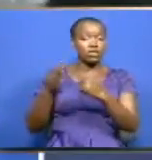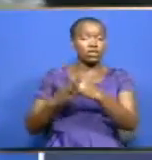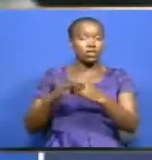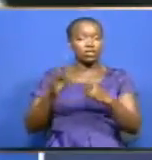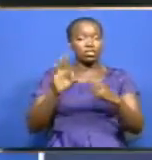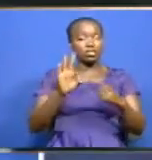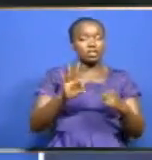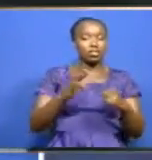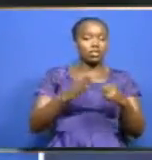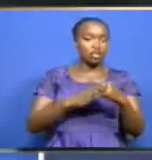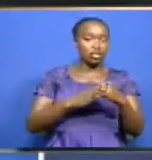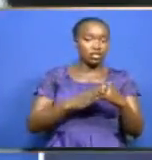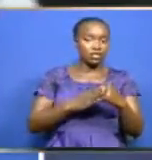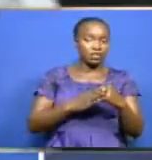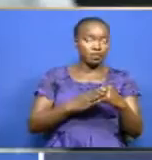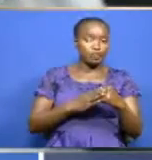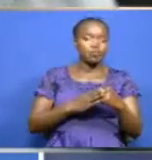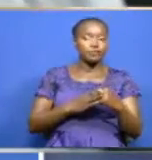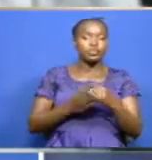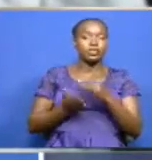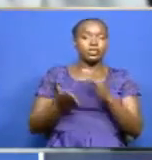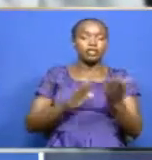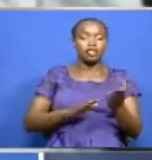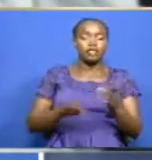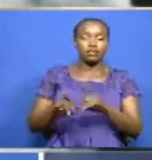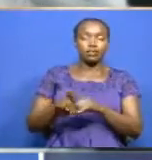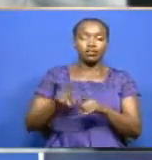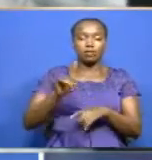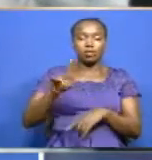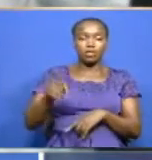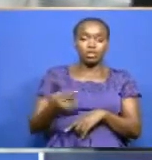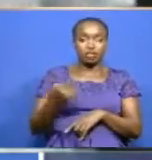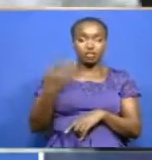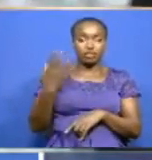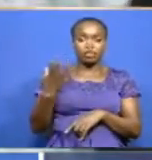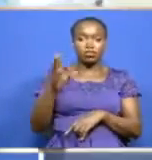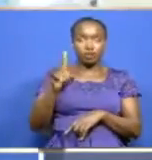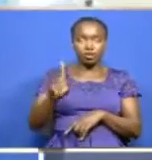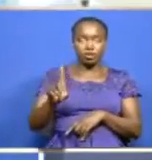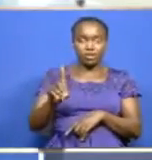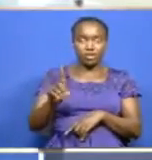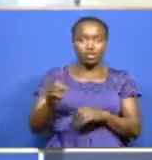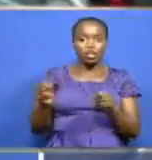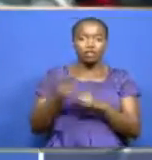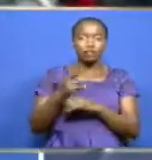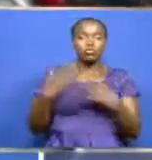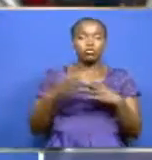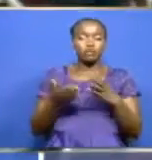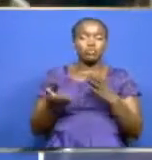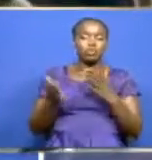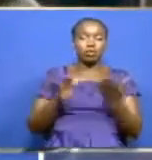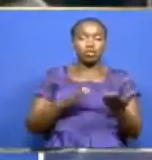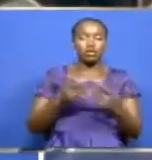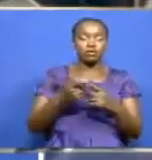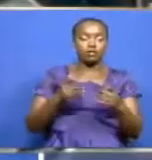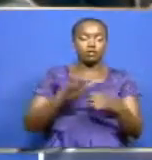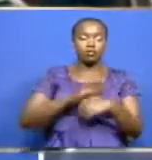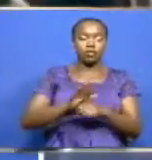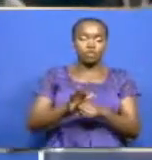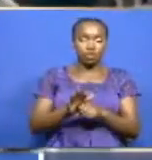8,839. The number of fatalities also increased to 1,051 after 12 more people succumbed to the contagion.